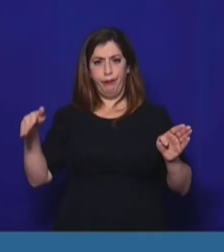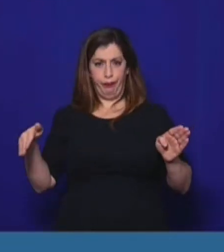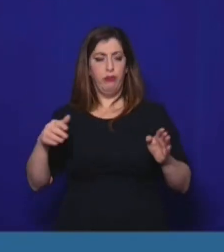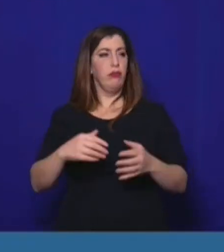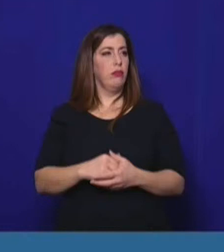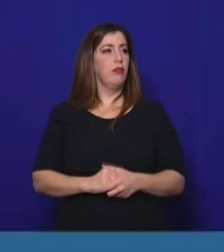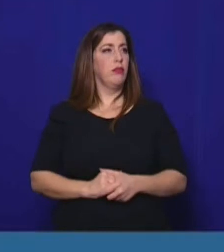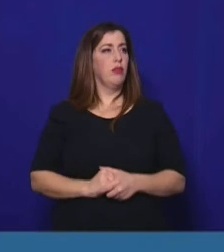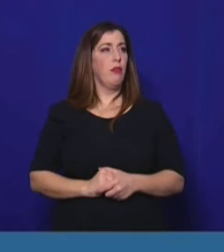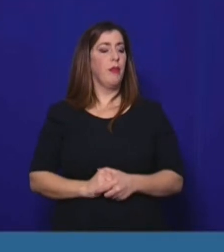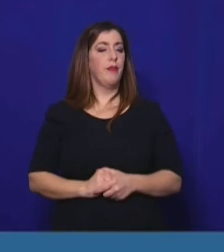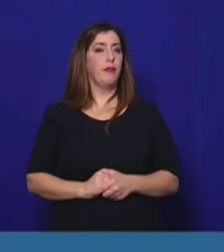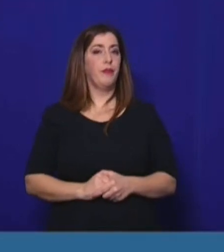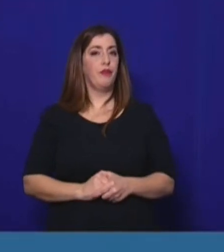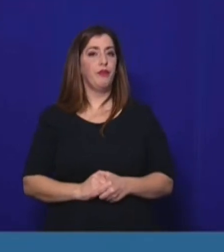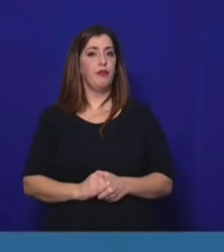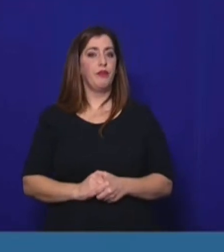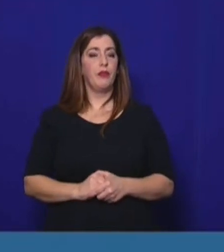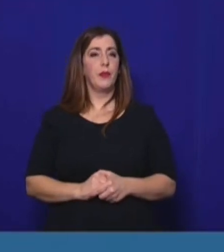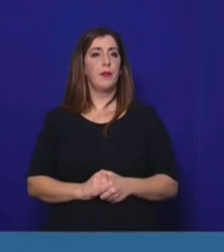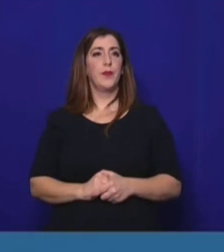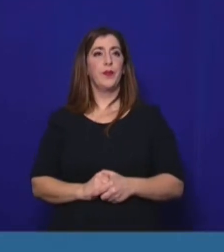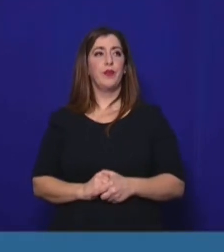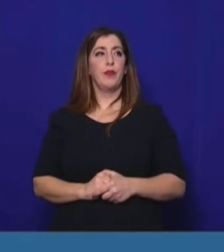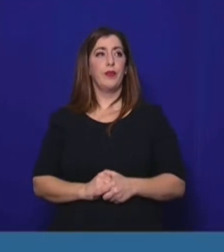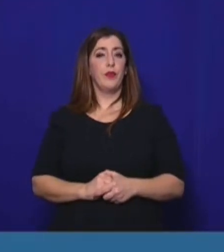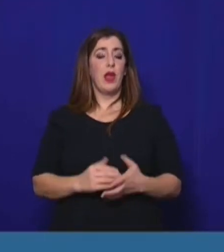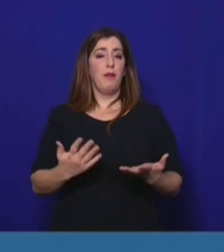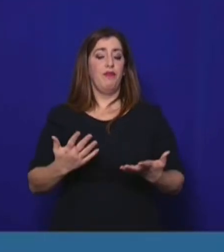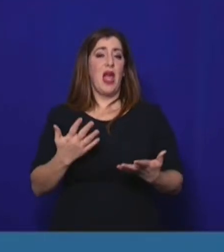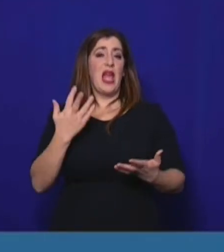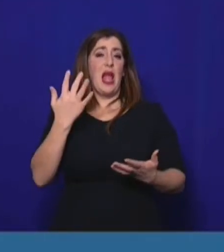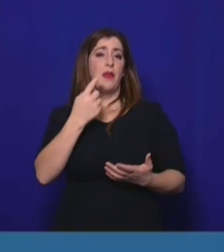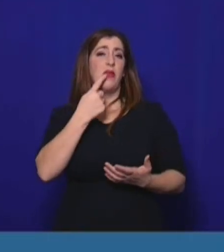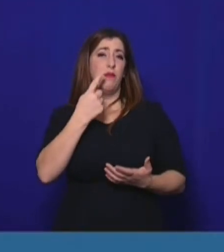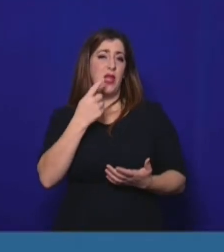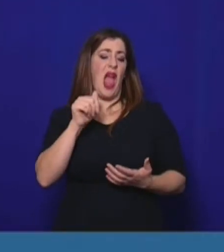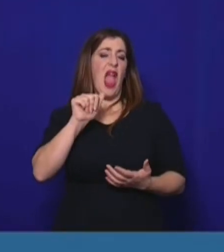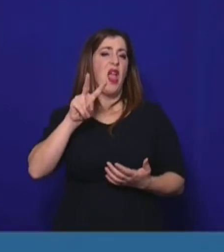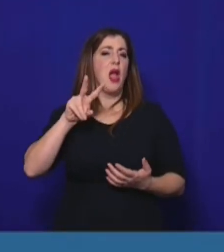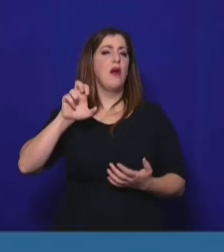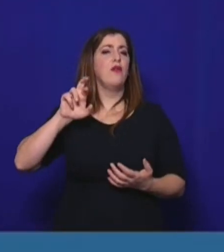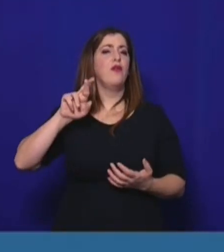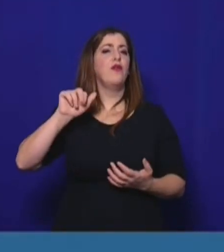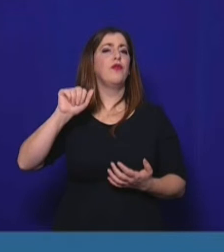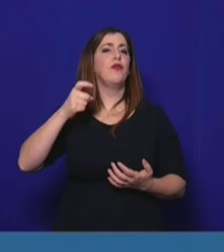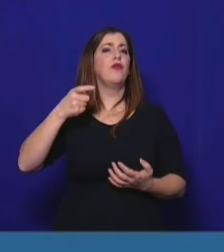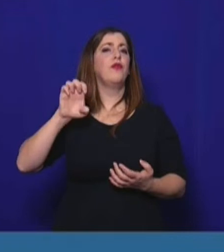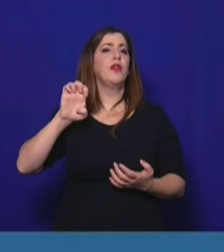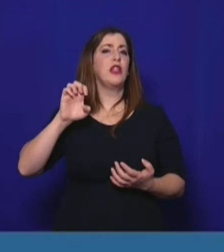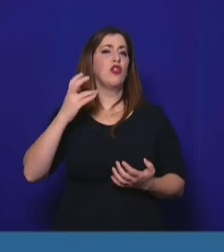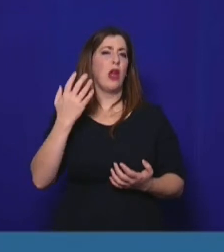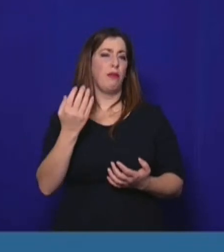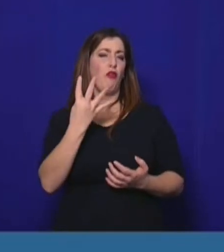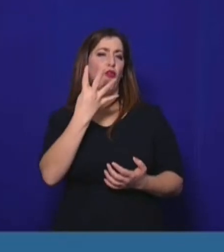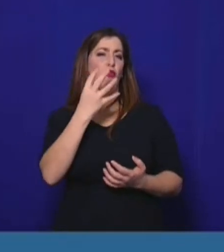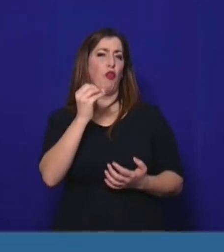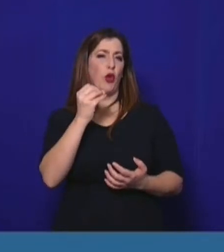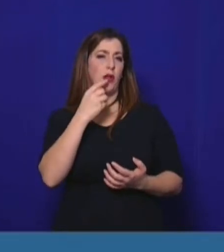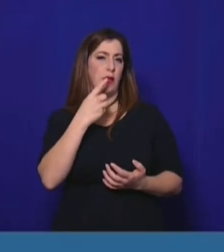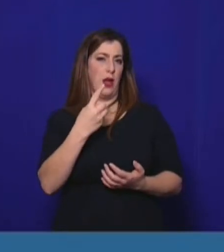qawwija. U l-average age group li tal-każijiet li għandna huwa ta' 40